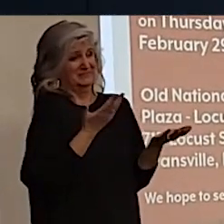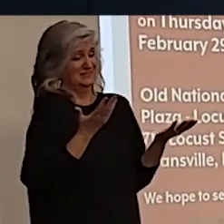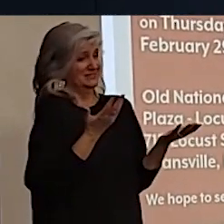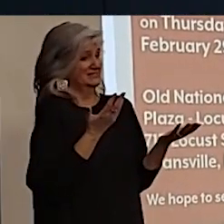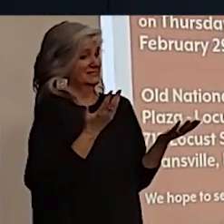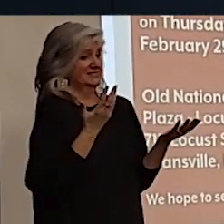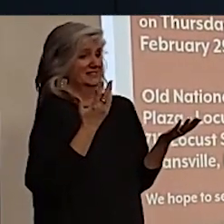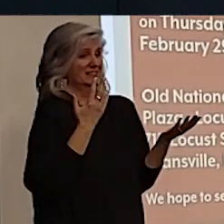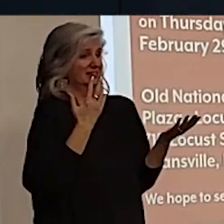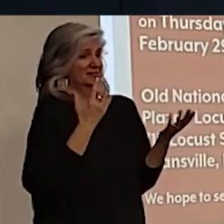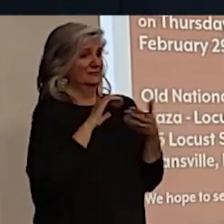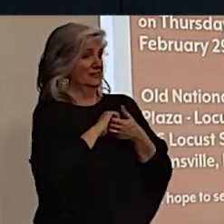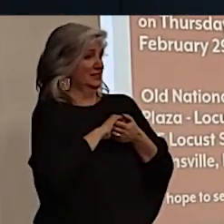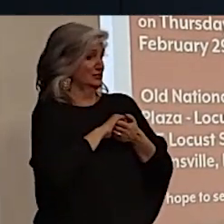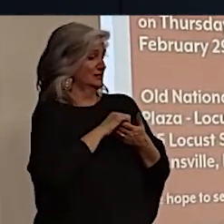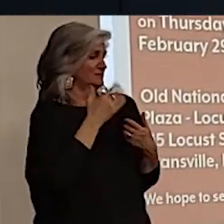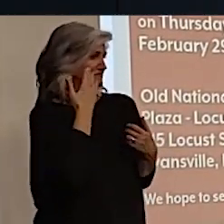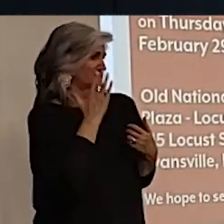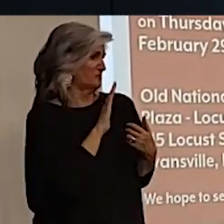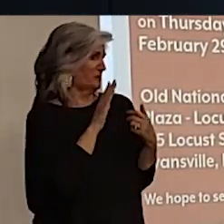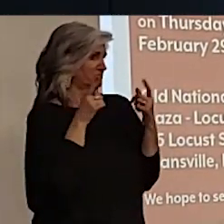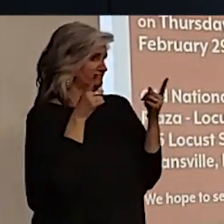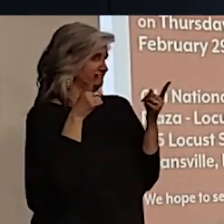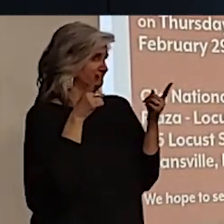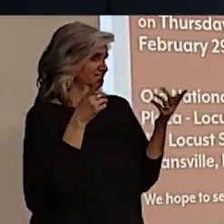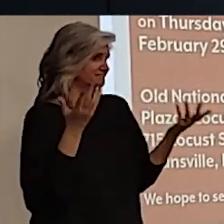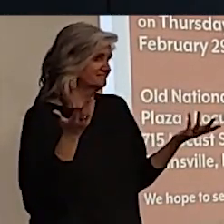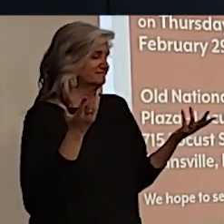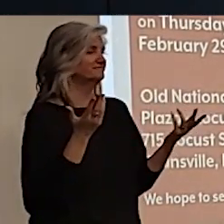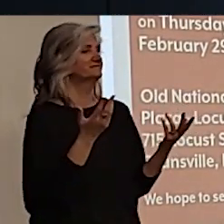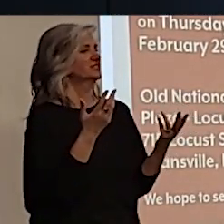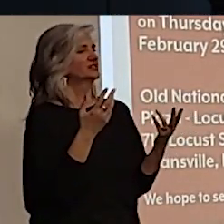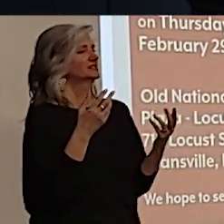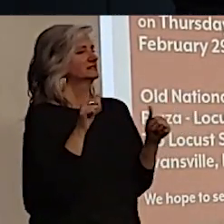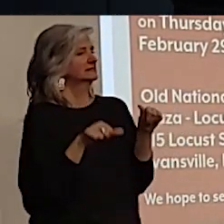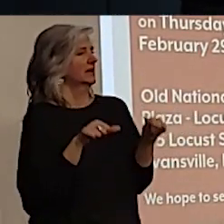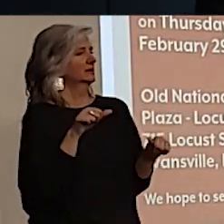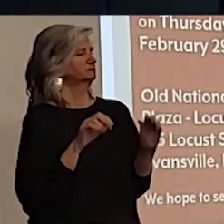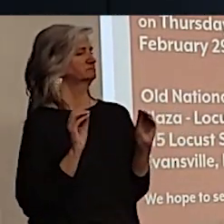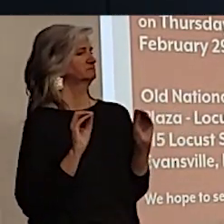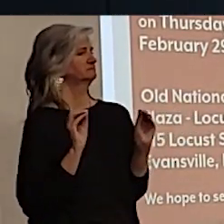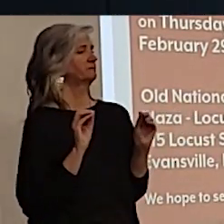the commissioners, and the utilities. There's no doubt in our mind. But at the same time,